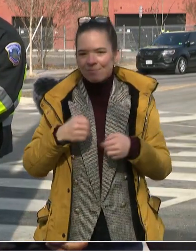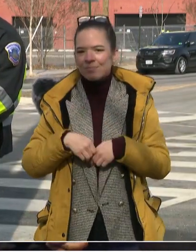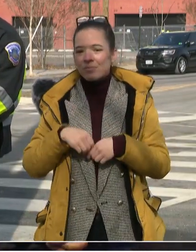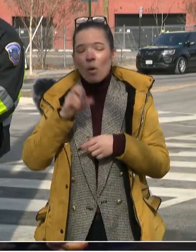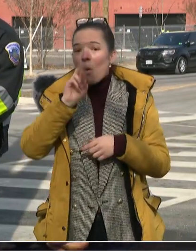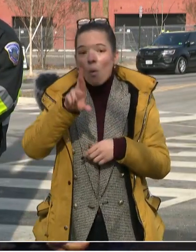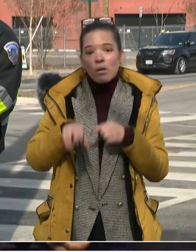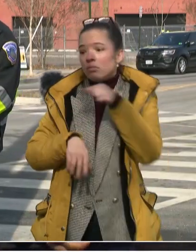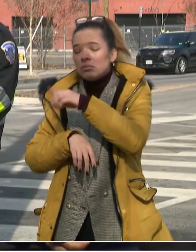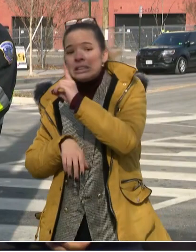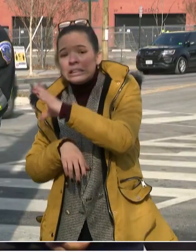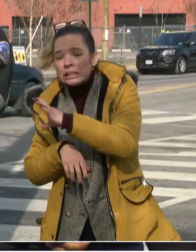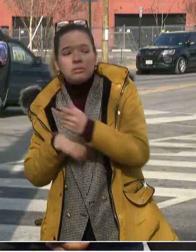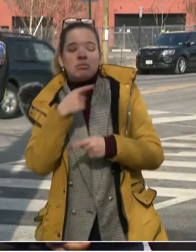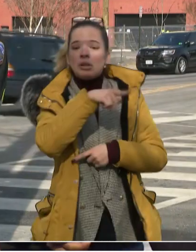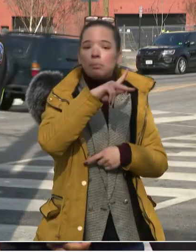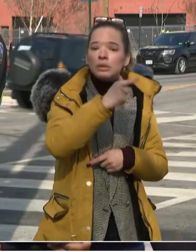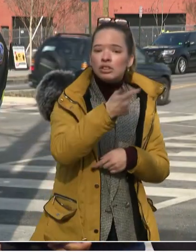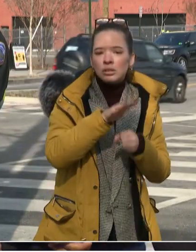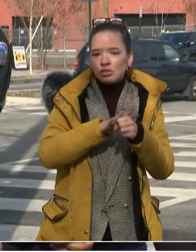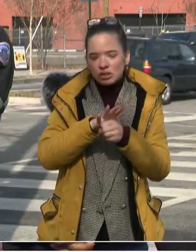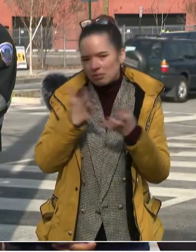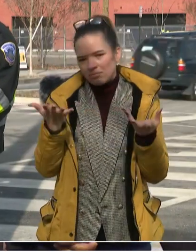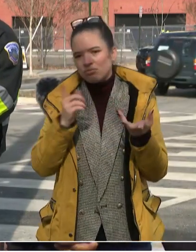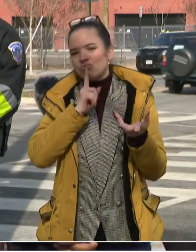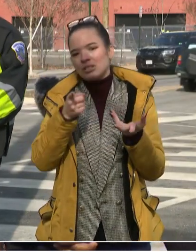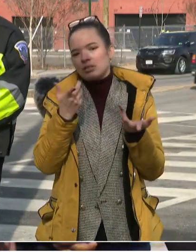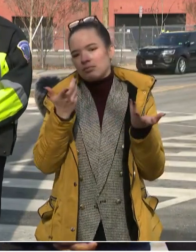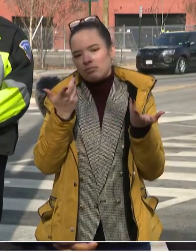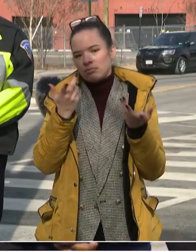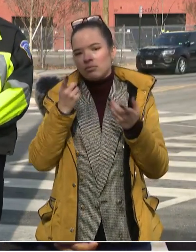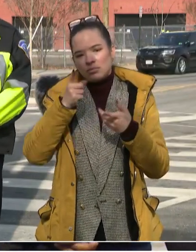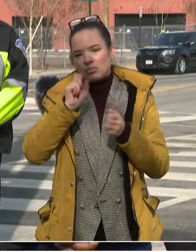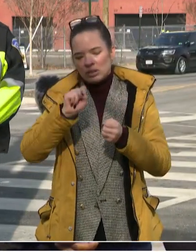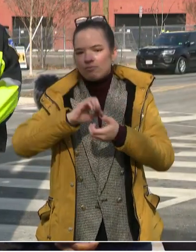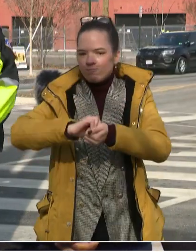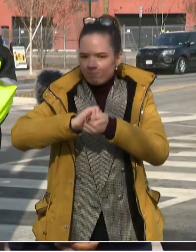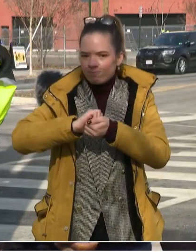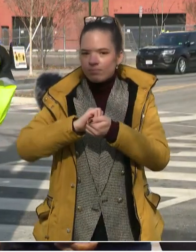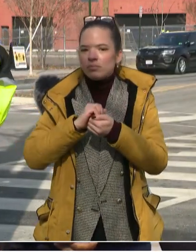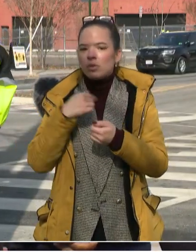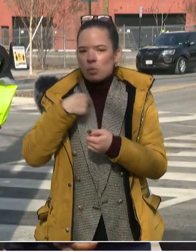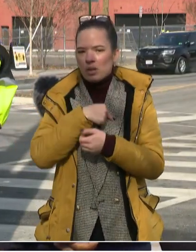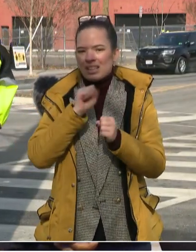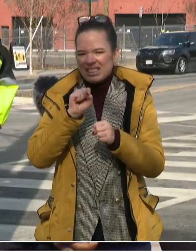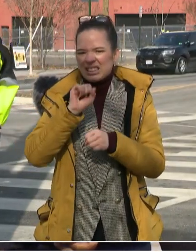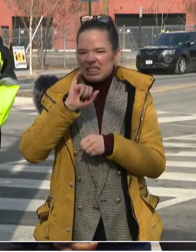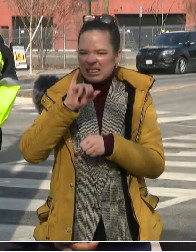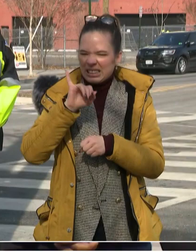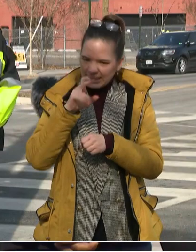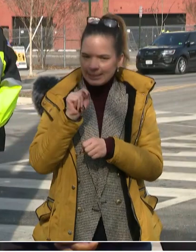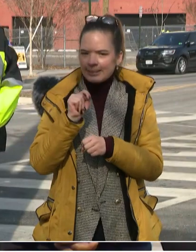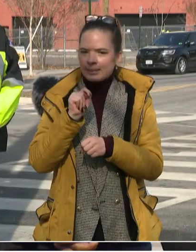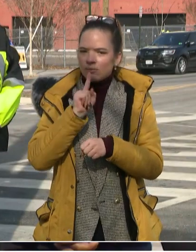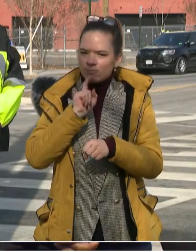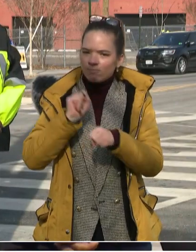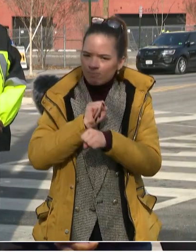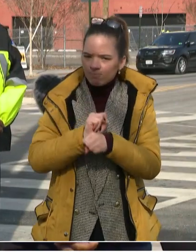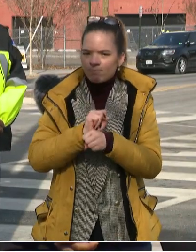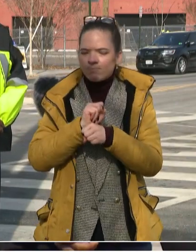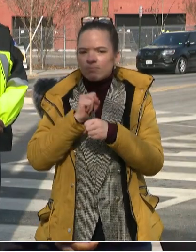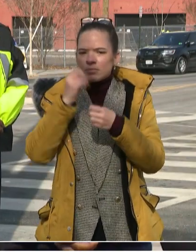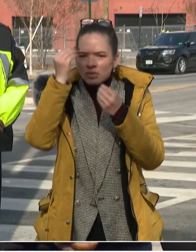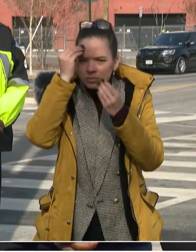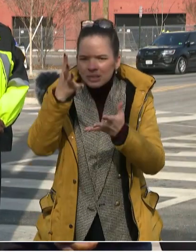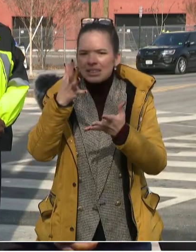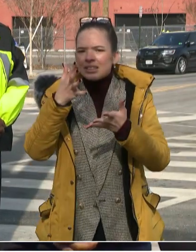base being in Prince George's County. So we want to shore up our partnership there and make sure that we have a very robust intelligence sharing strategy.